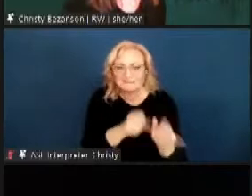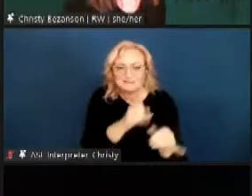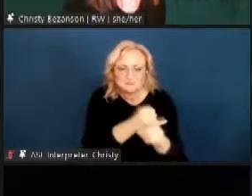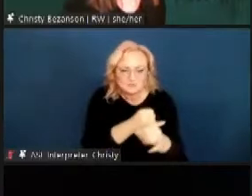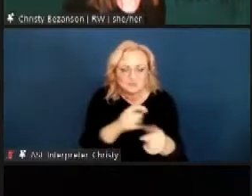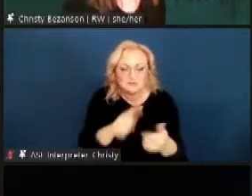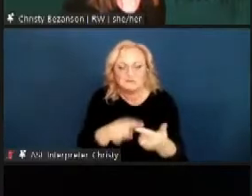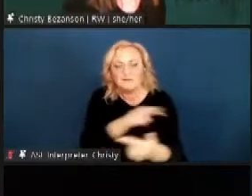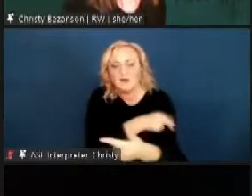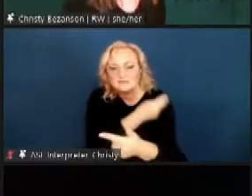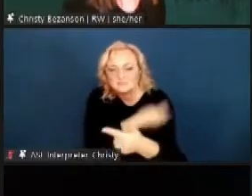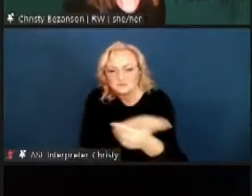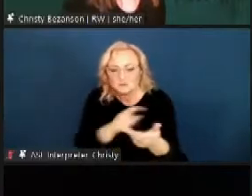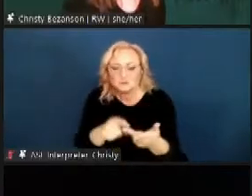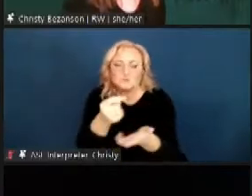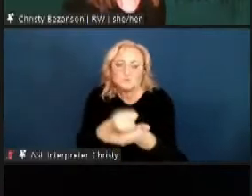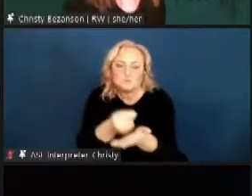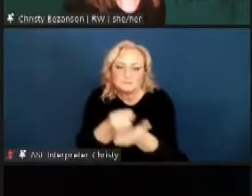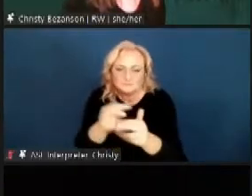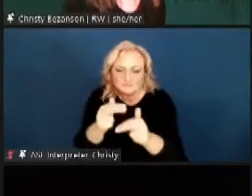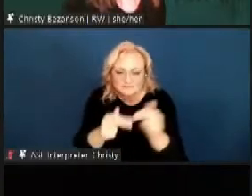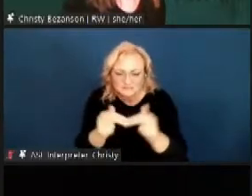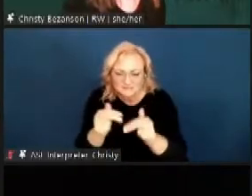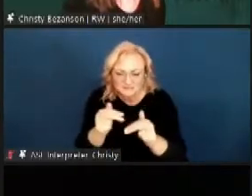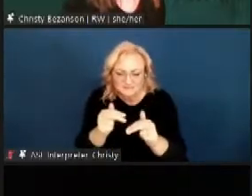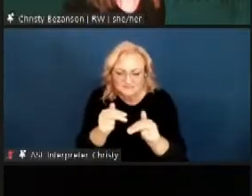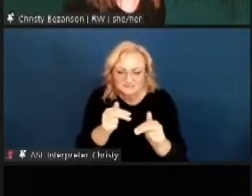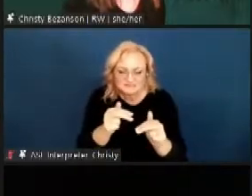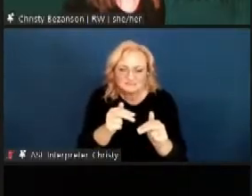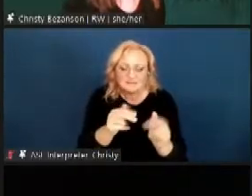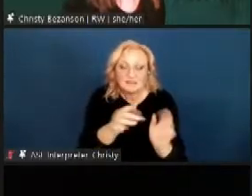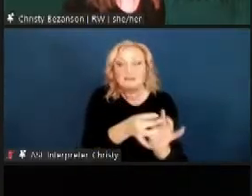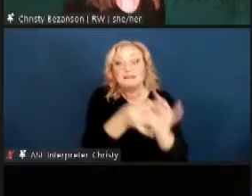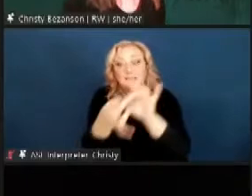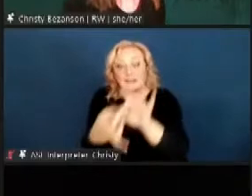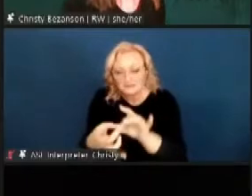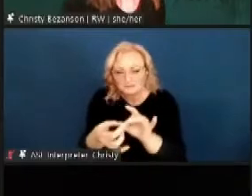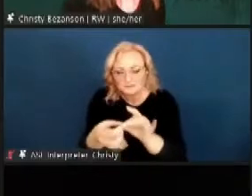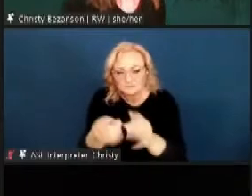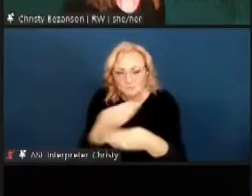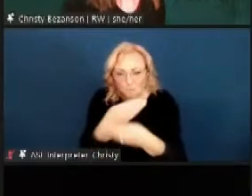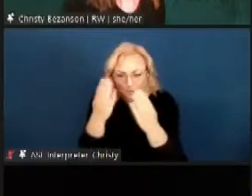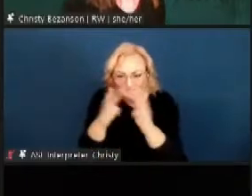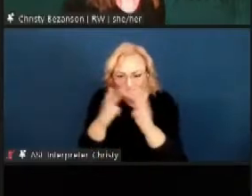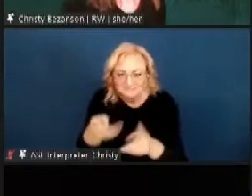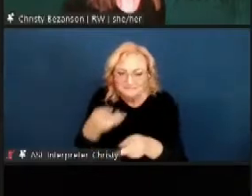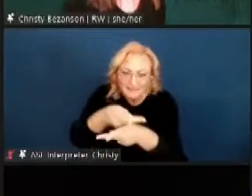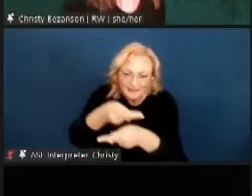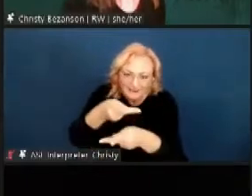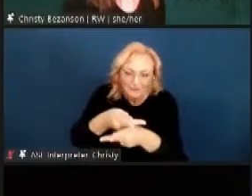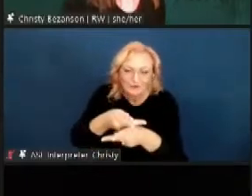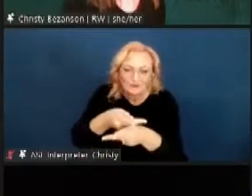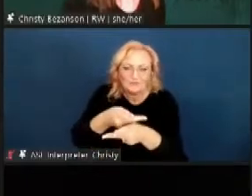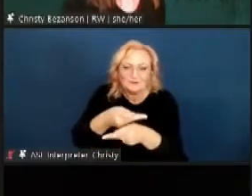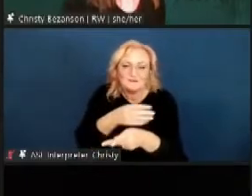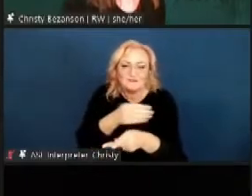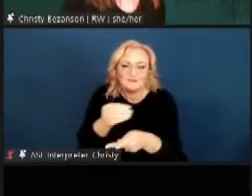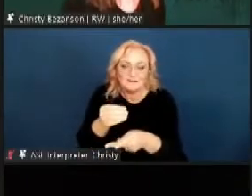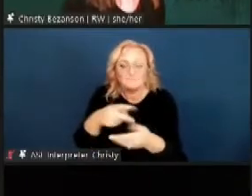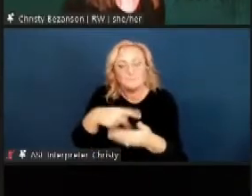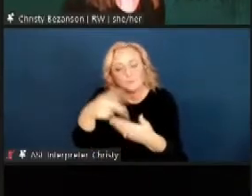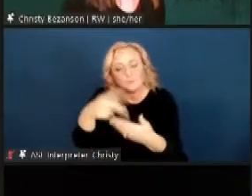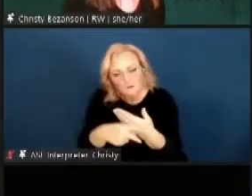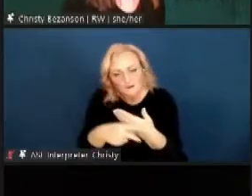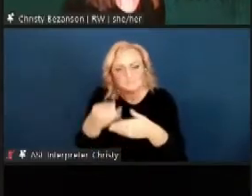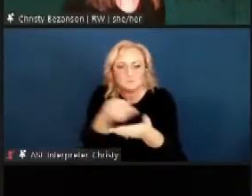to treatment facilities, but connecting to the homeless continuums of care and the programs and the